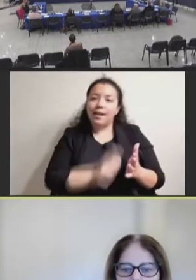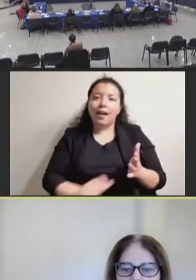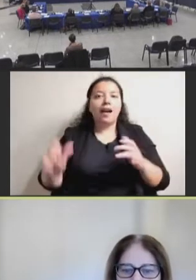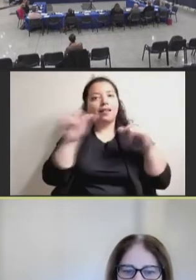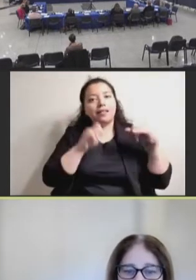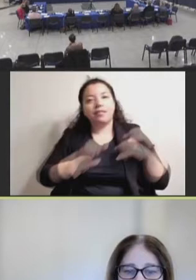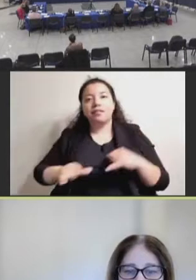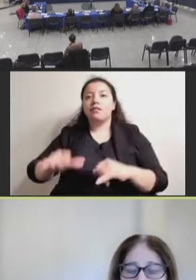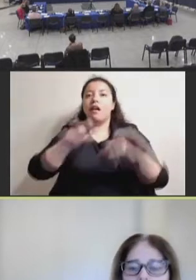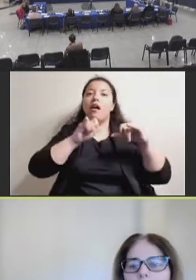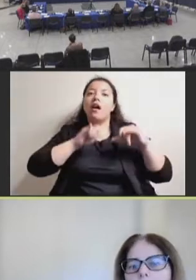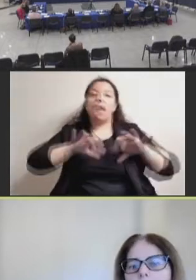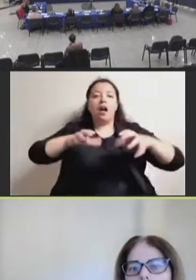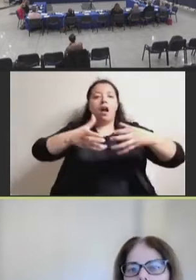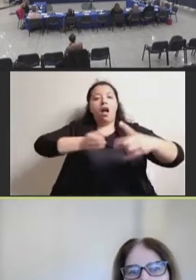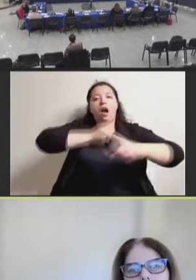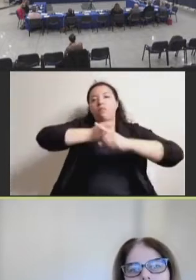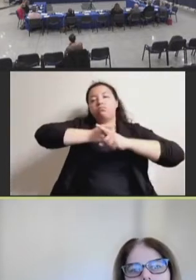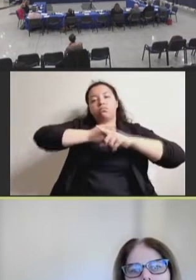box.